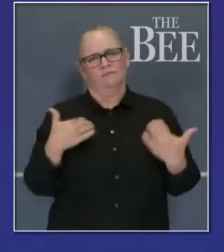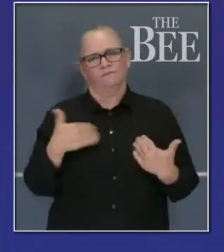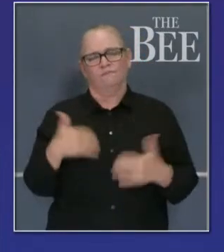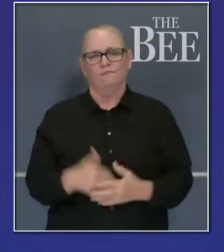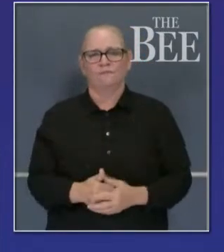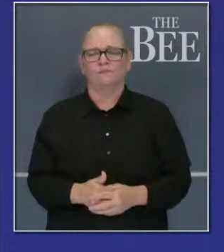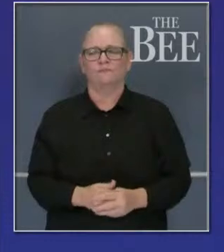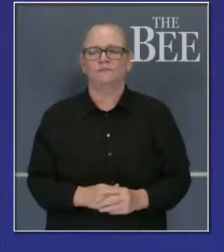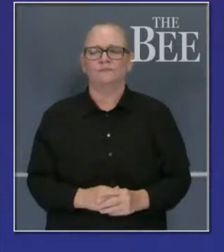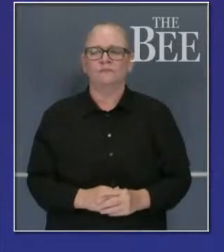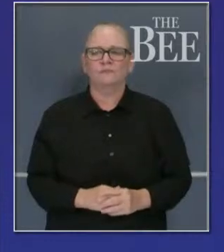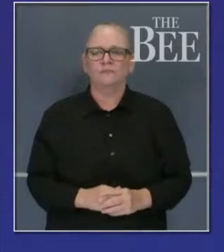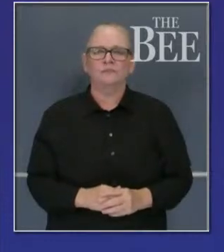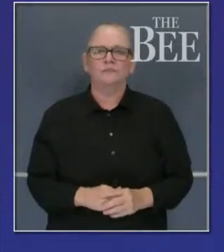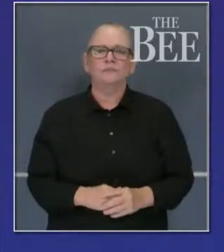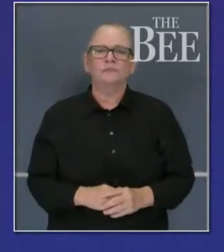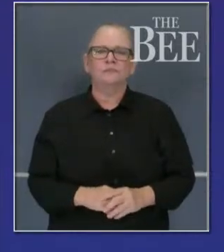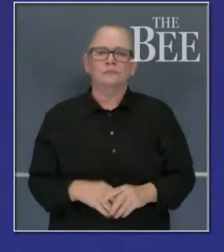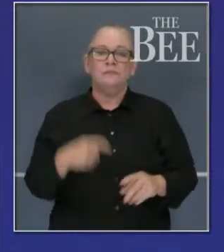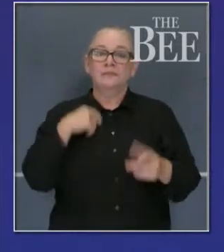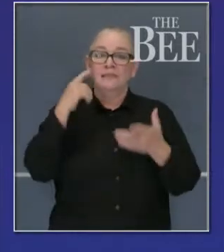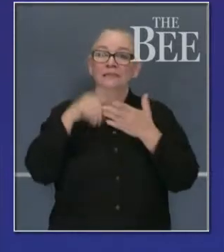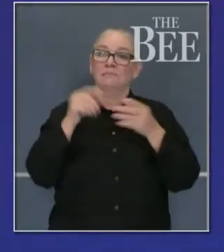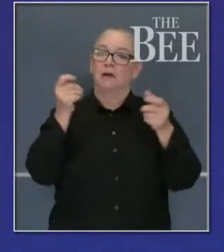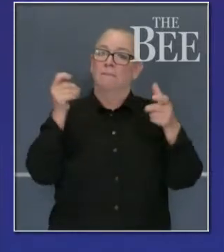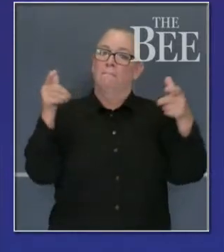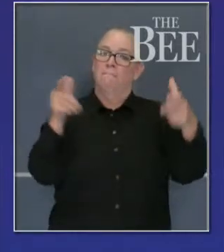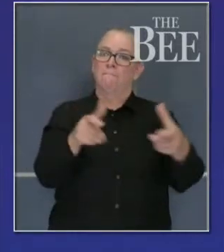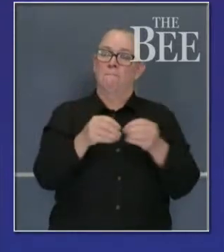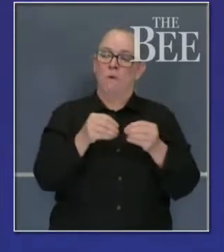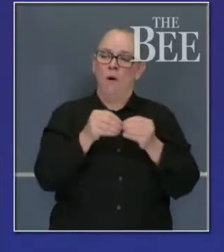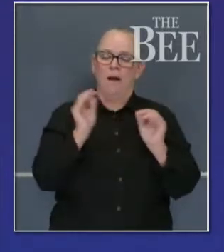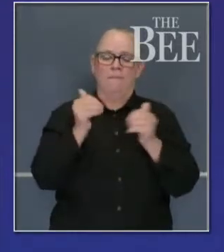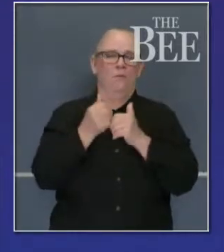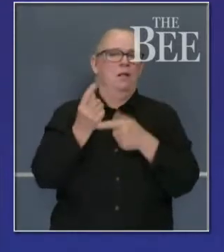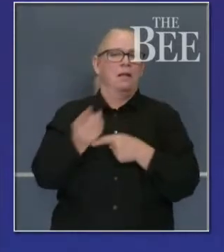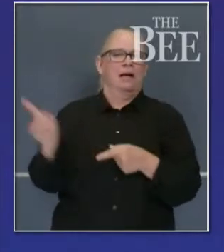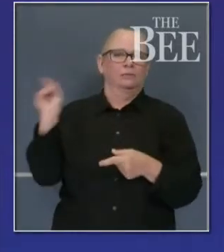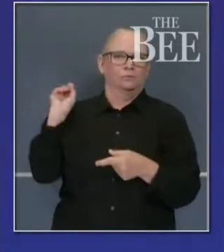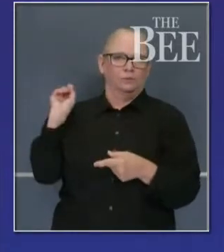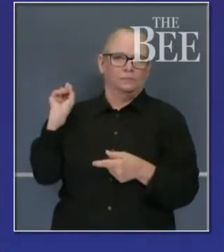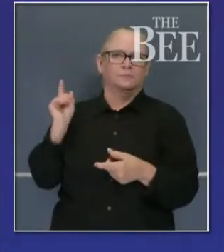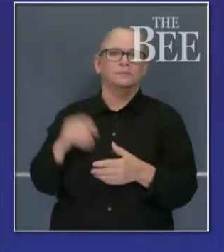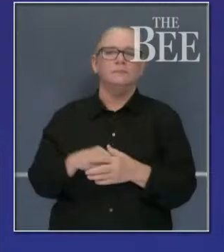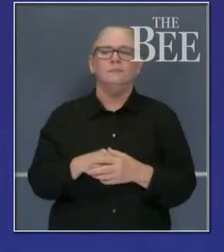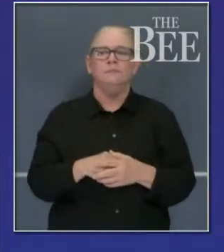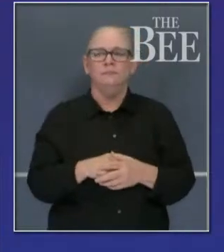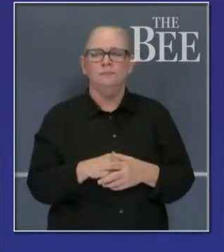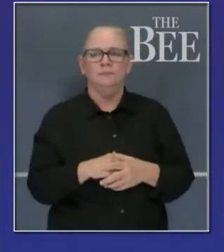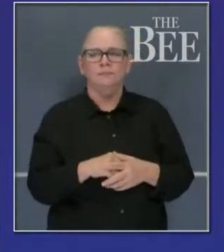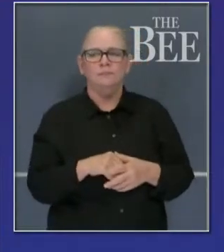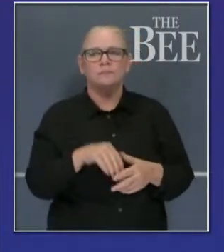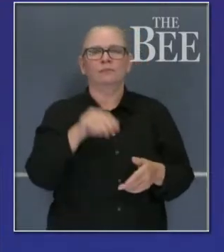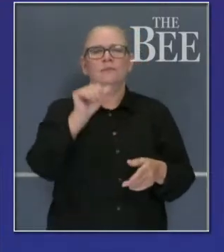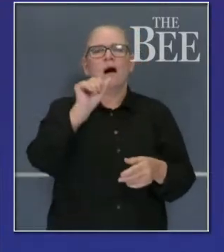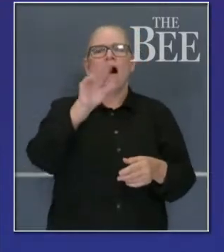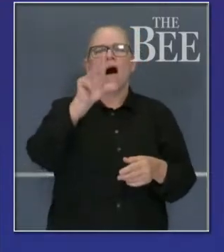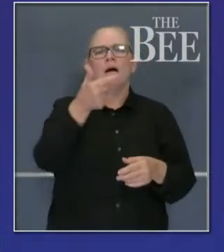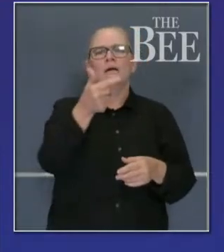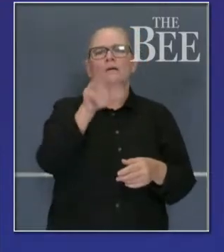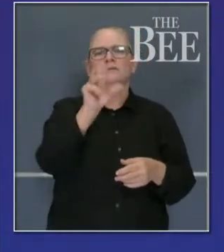containment today than we did last week, 93% containment. The August fire, the largest in California